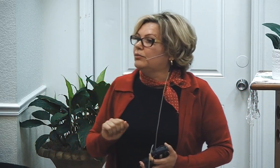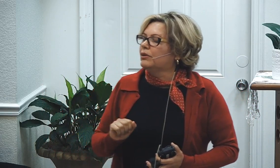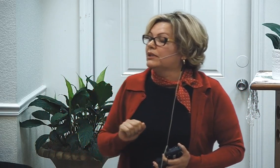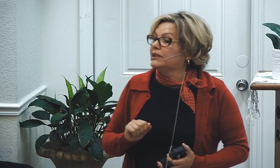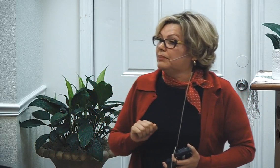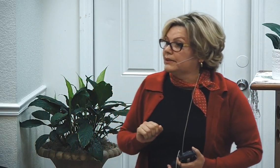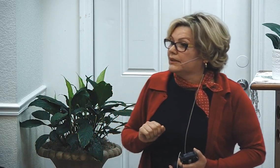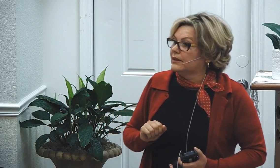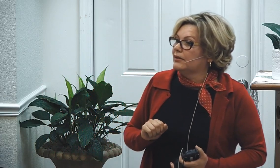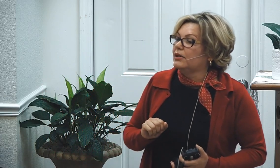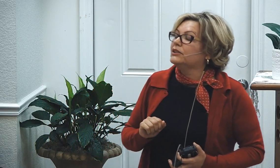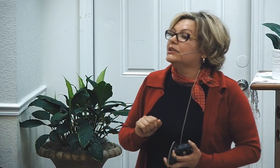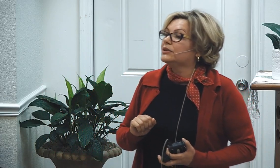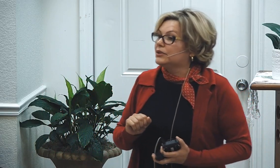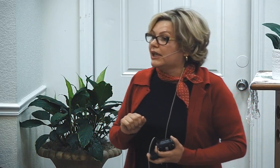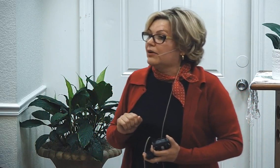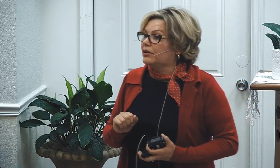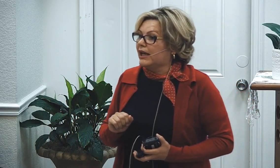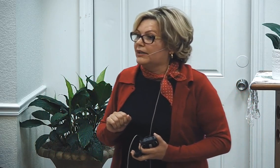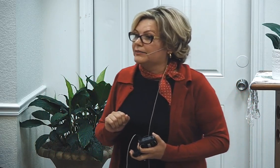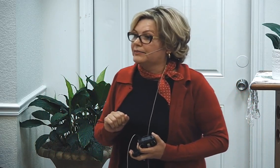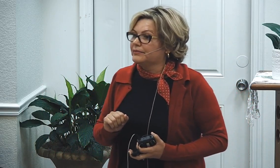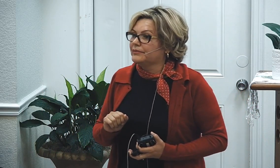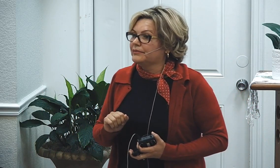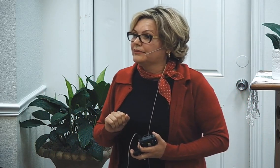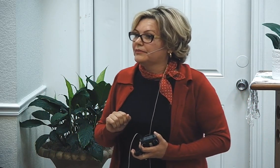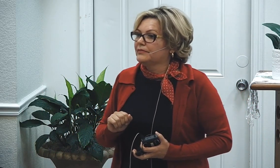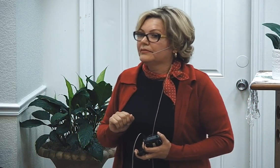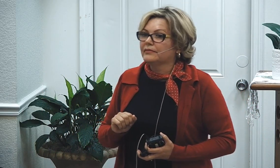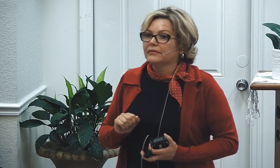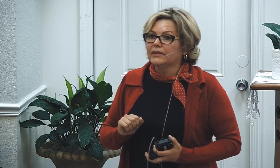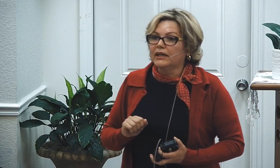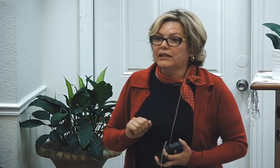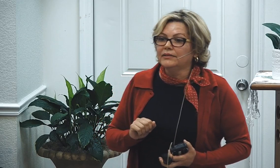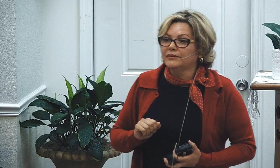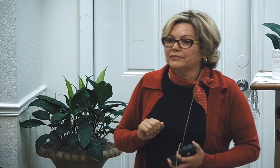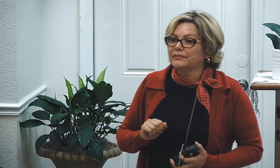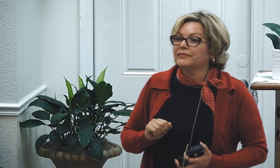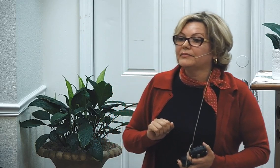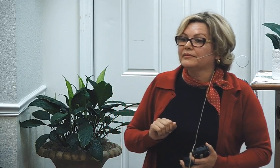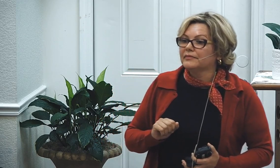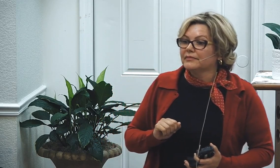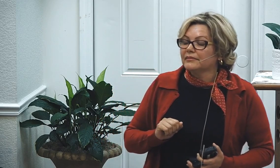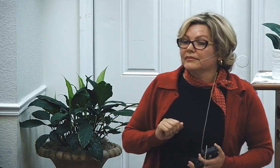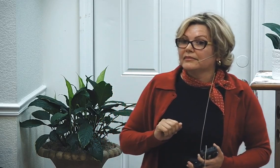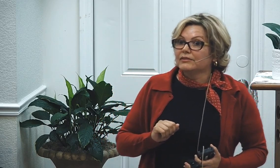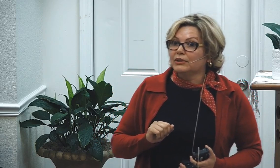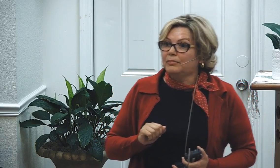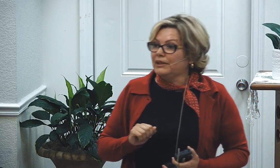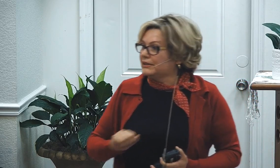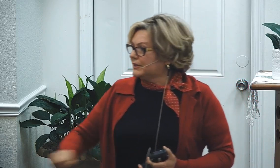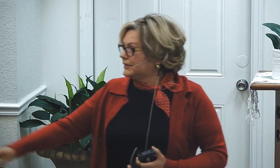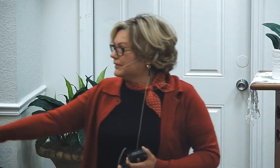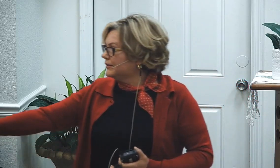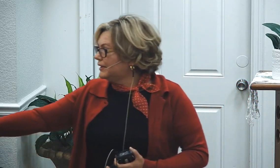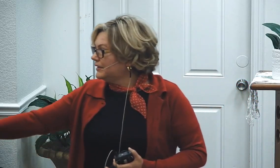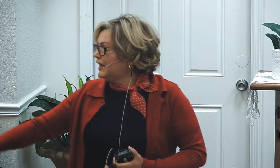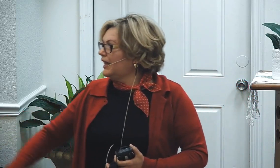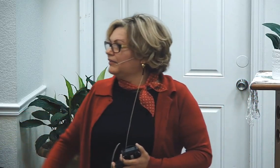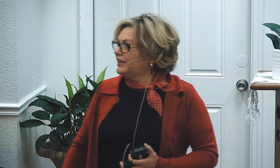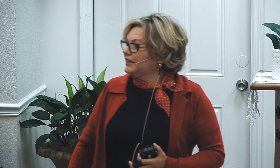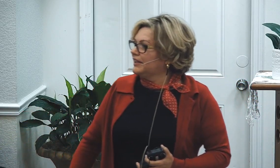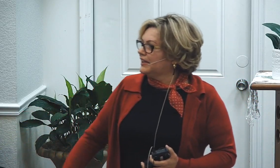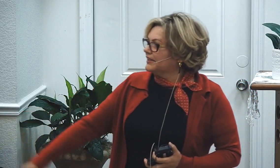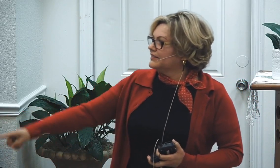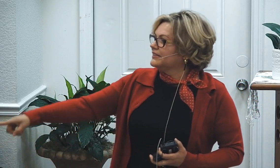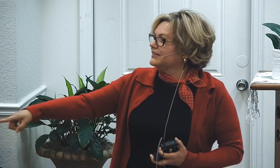Have you tried to blink? See how many numbers you can count when you blink. How many can you count? When you blink.